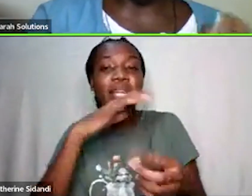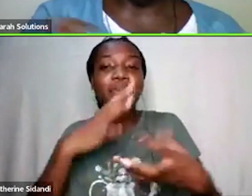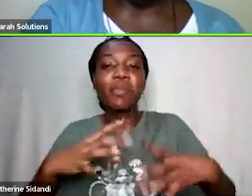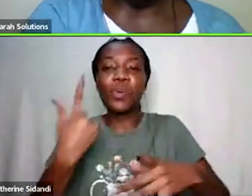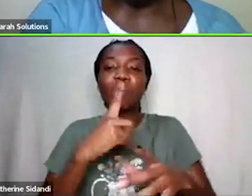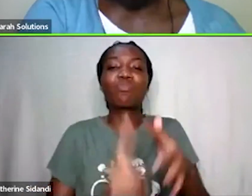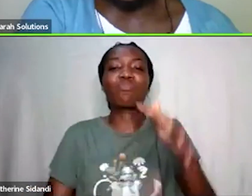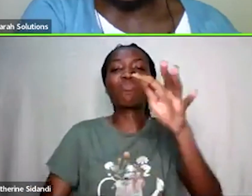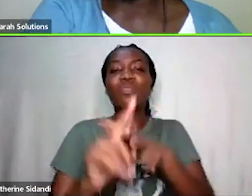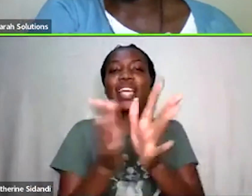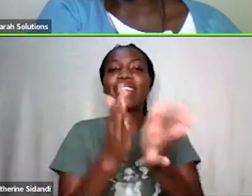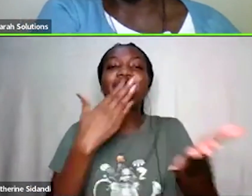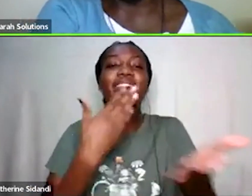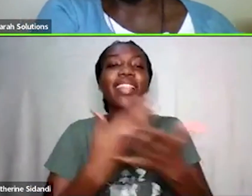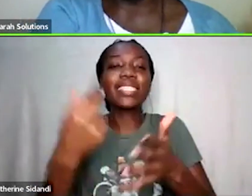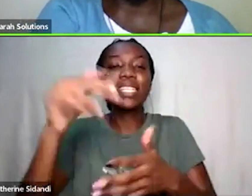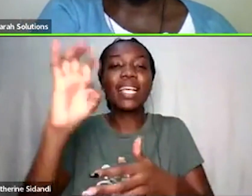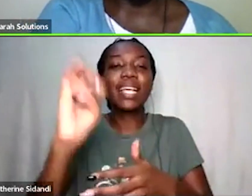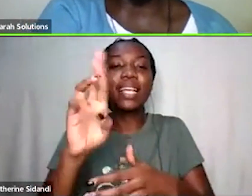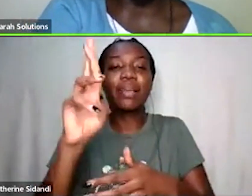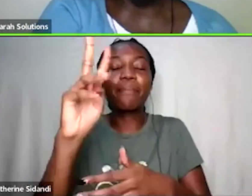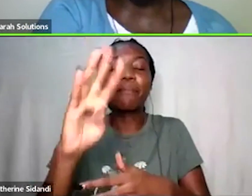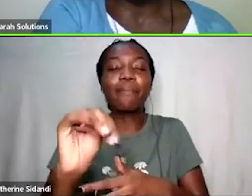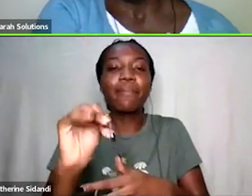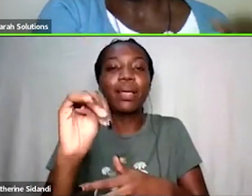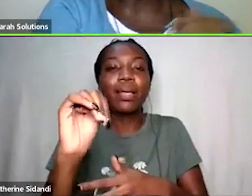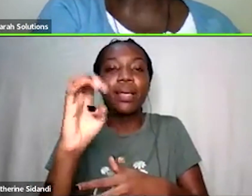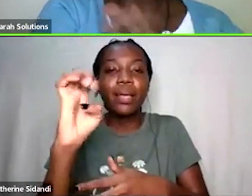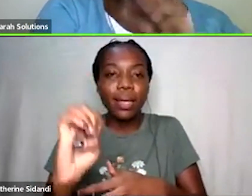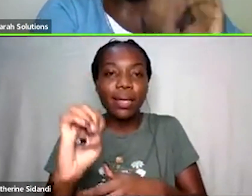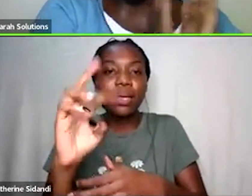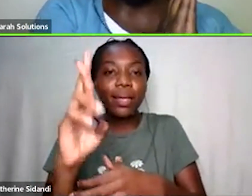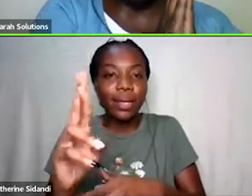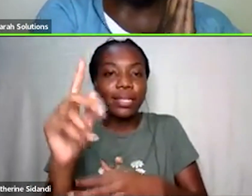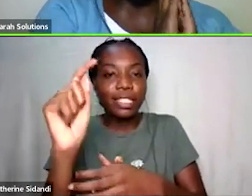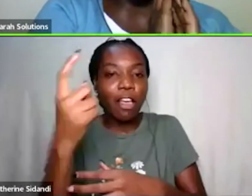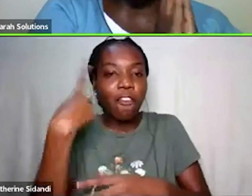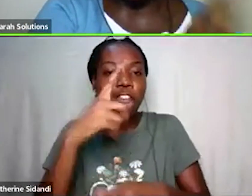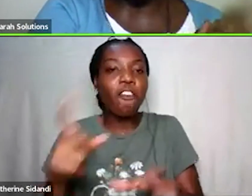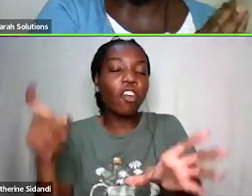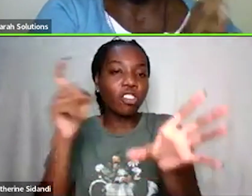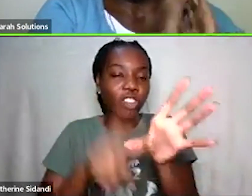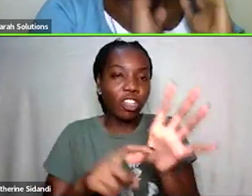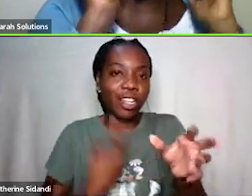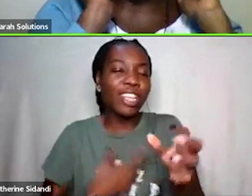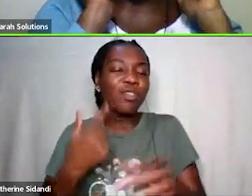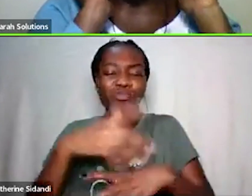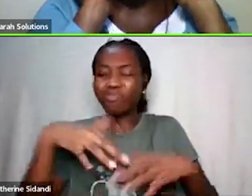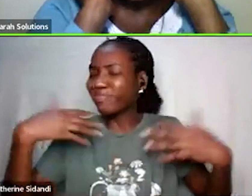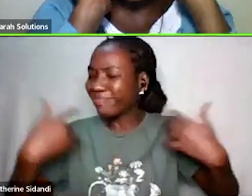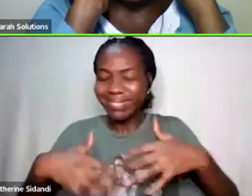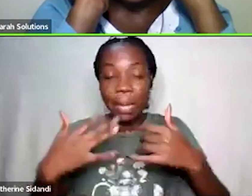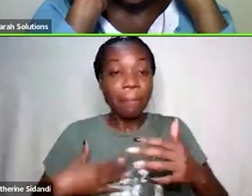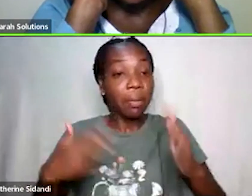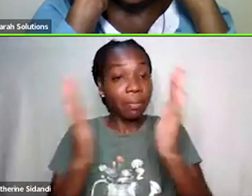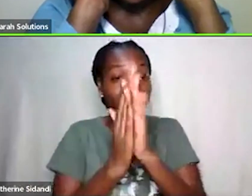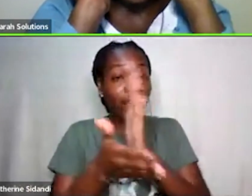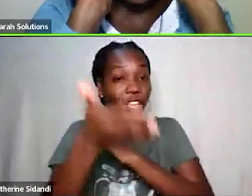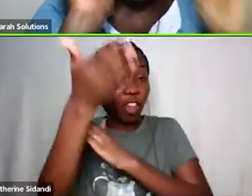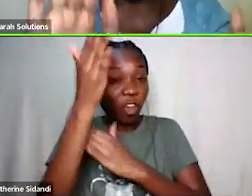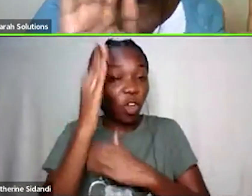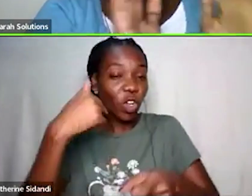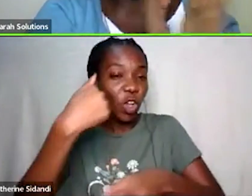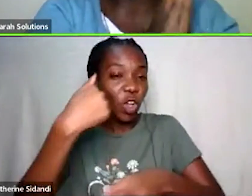Thanks to Mr. Herbert Zake for sharing our flyers. Herbert, you are awesome. You are awesome. I pray to God that he